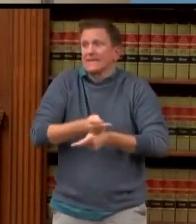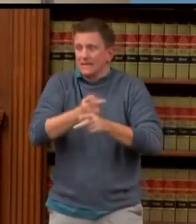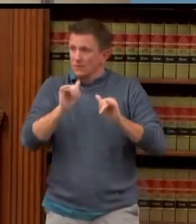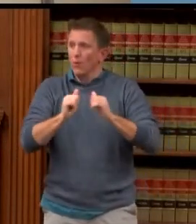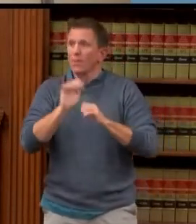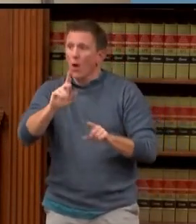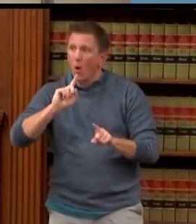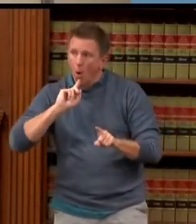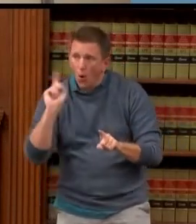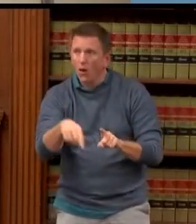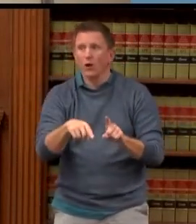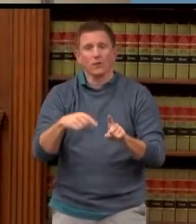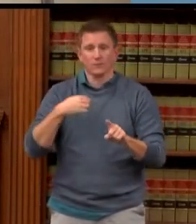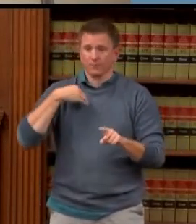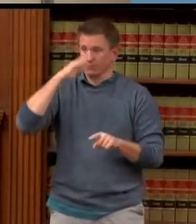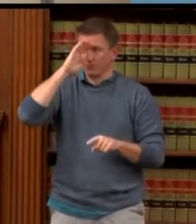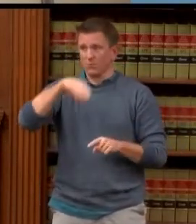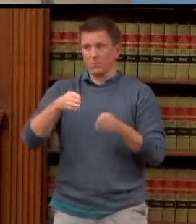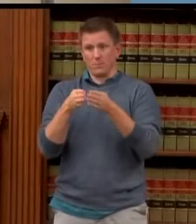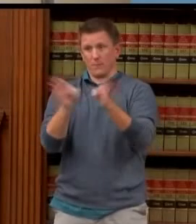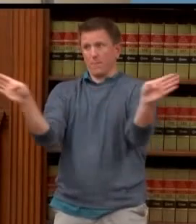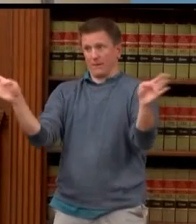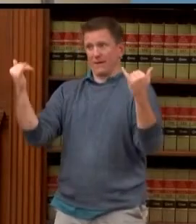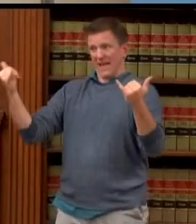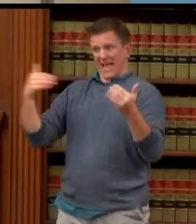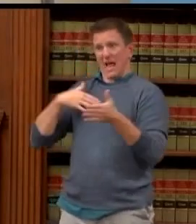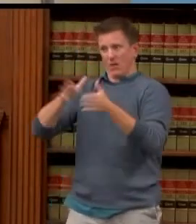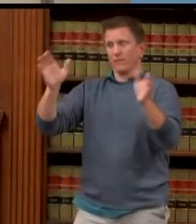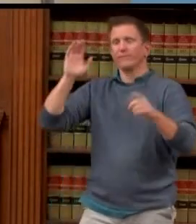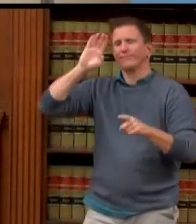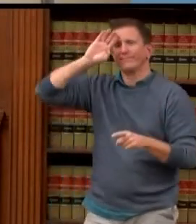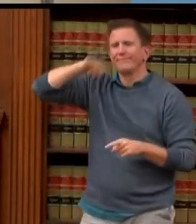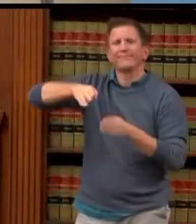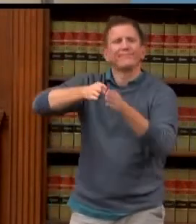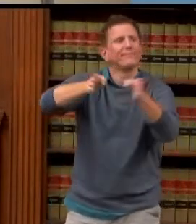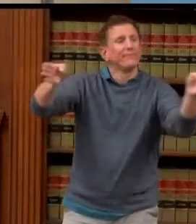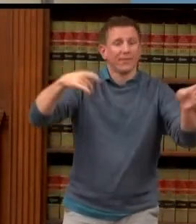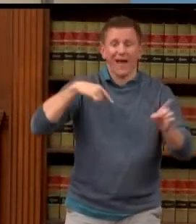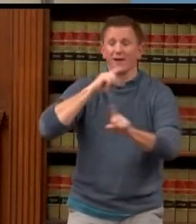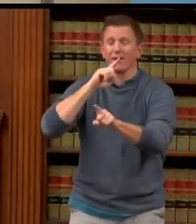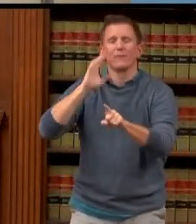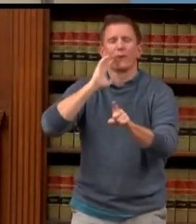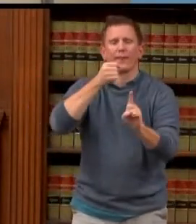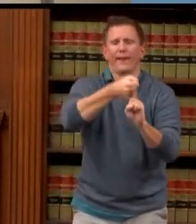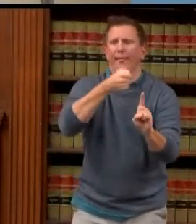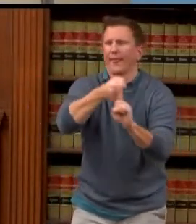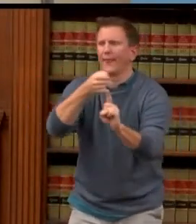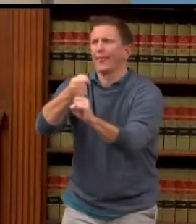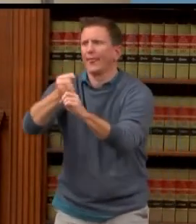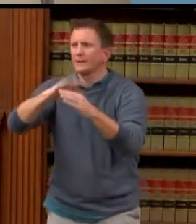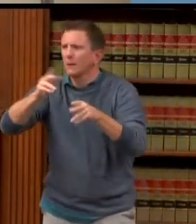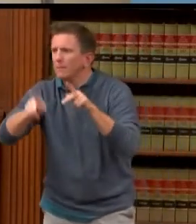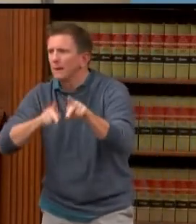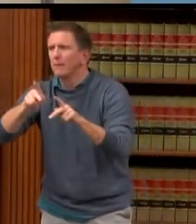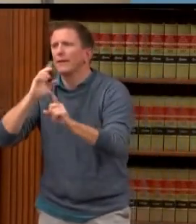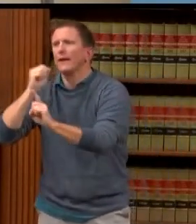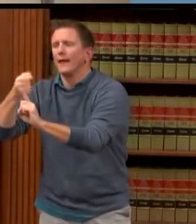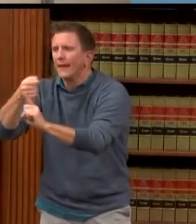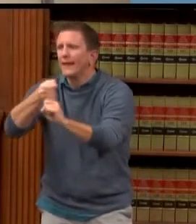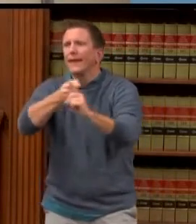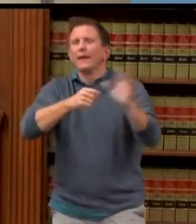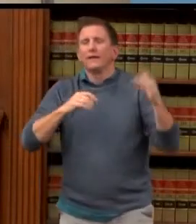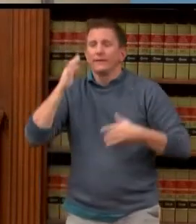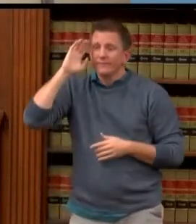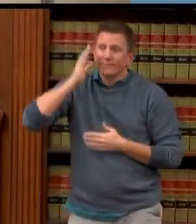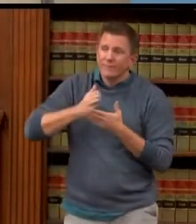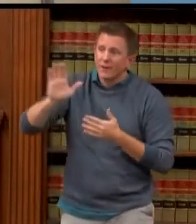people, on their physical health, if there's certain things they can't do, certainly on their mental health. We recognize that, but we also